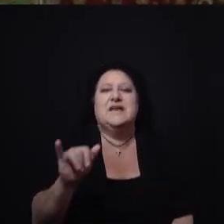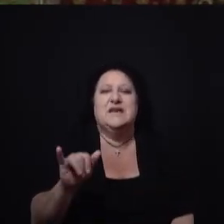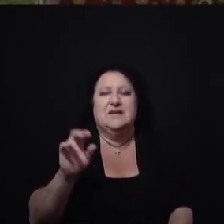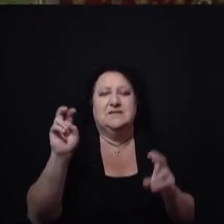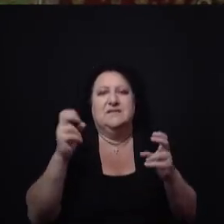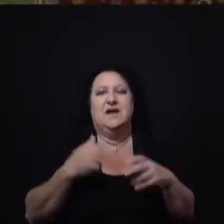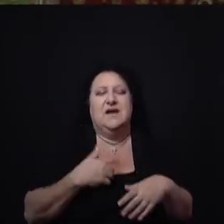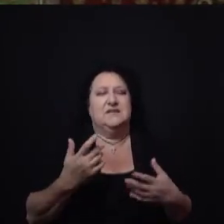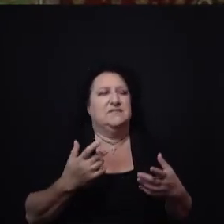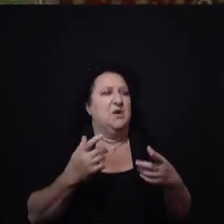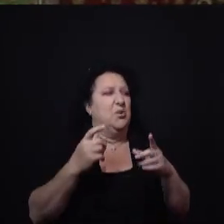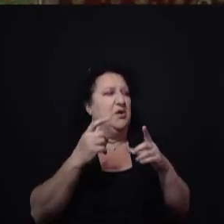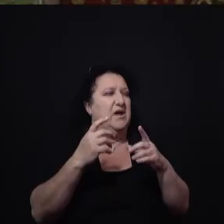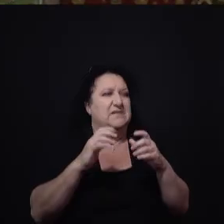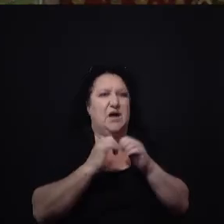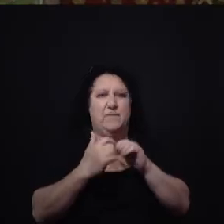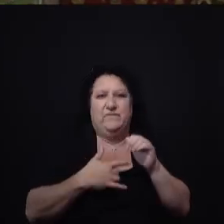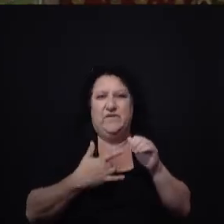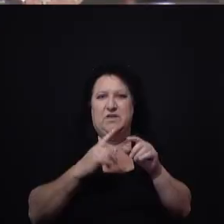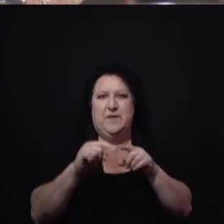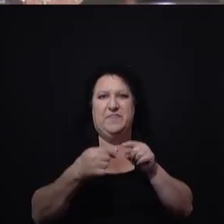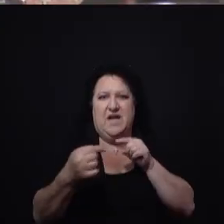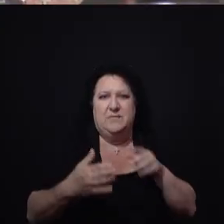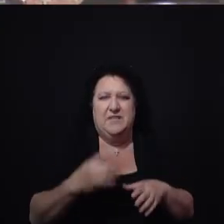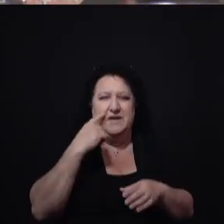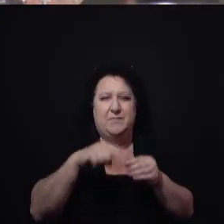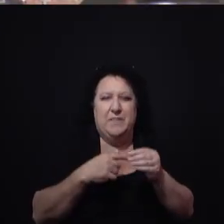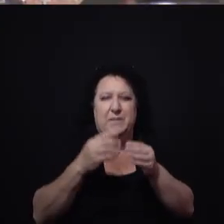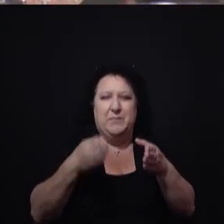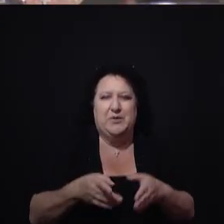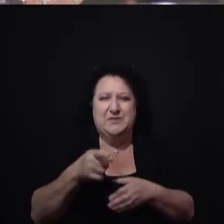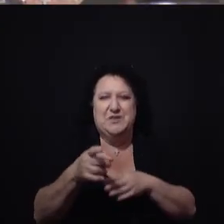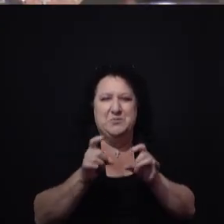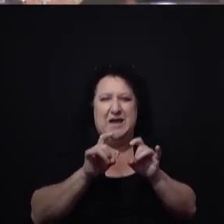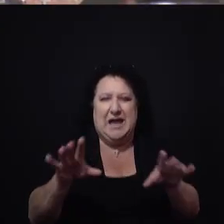your enemy. Think of the person you hate the most right now.